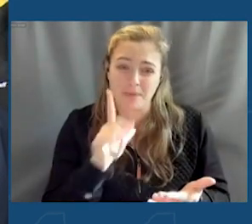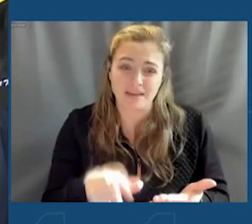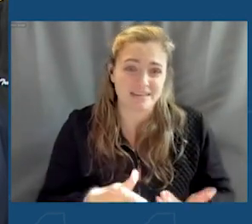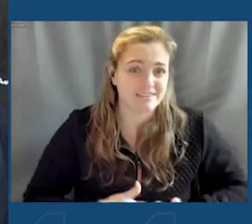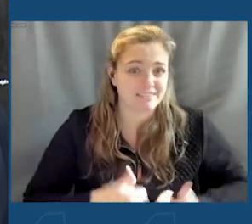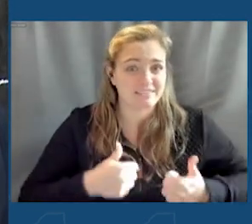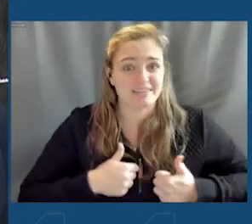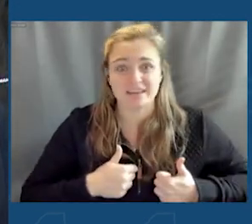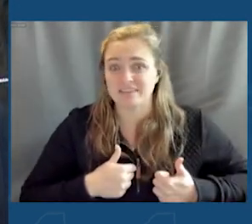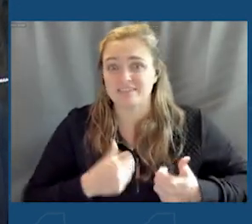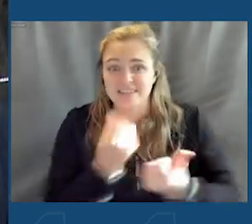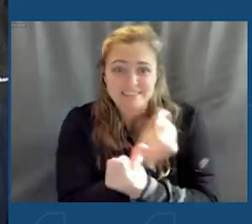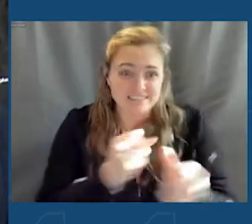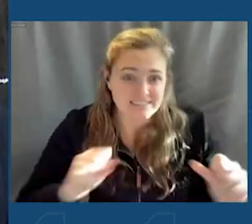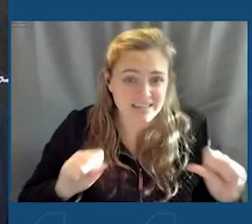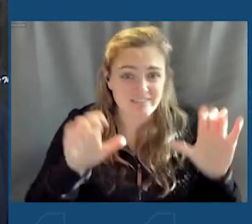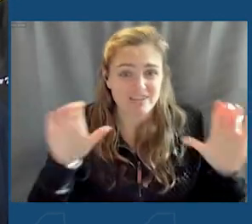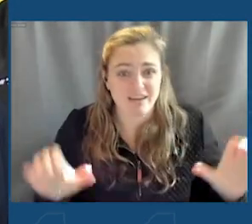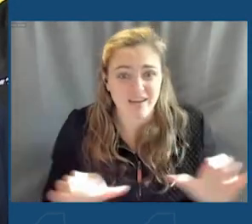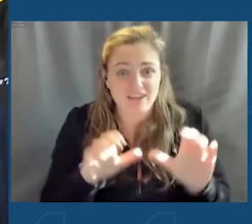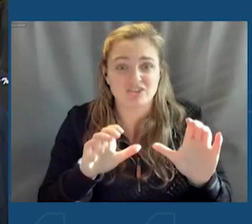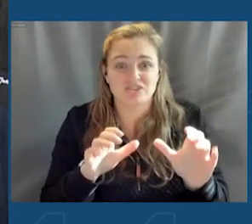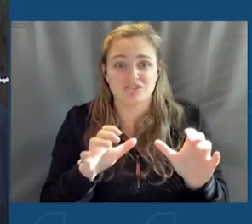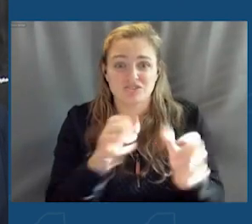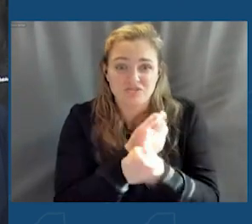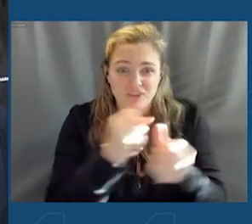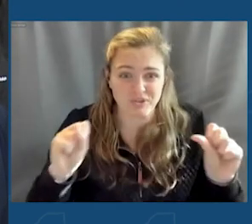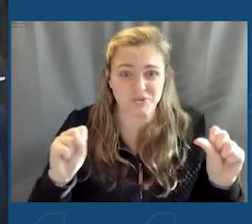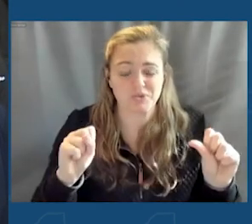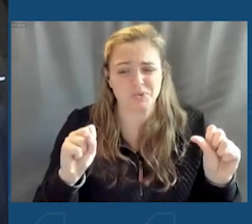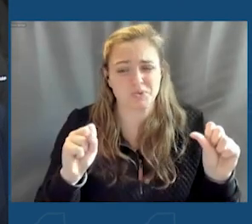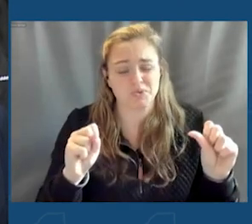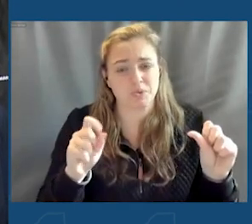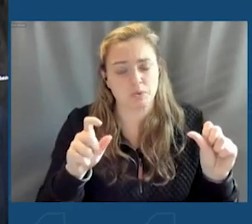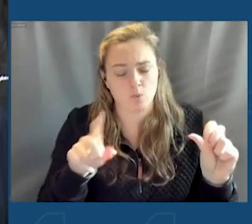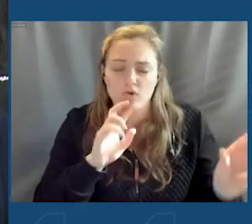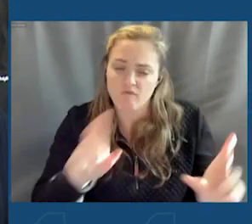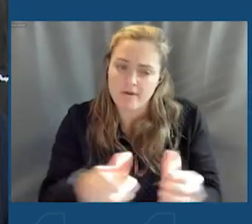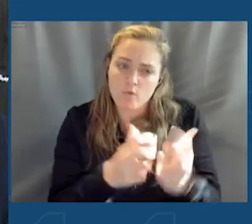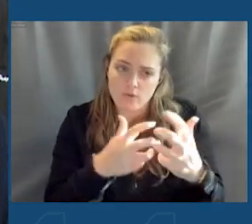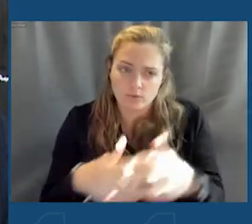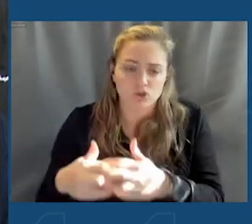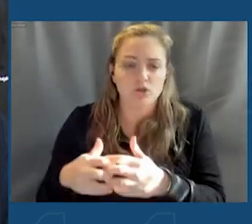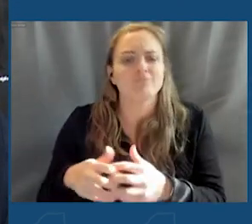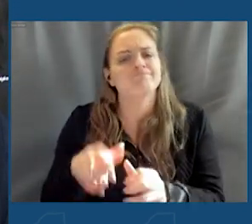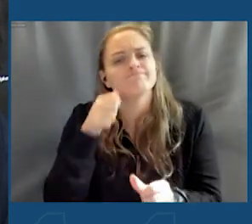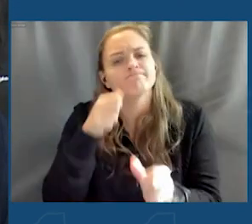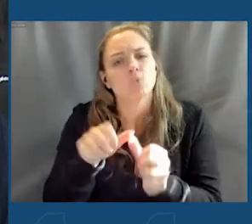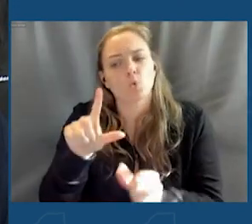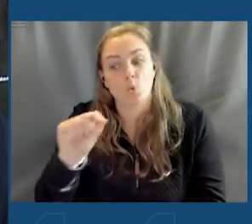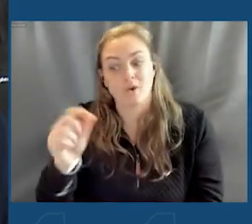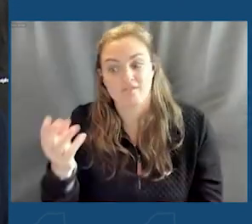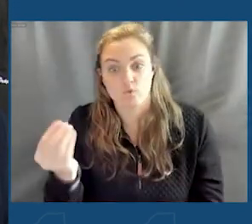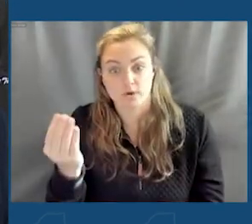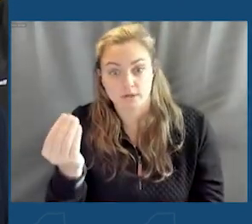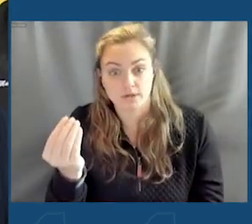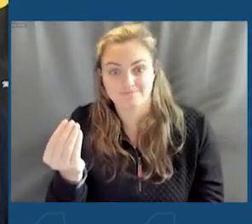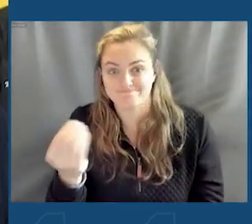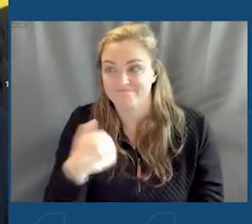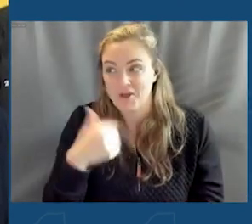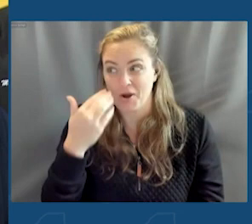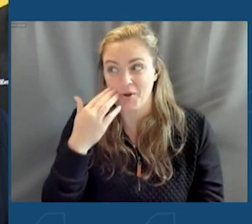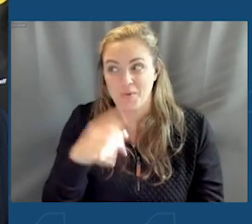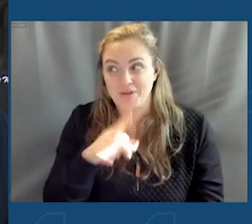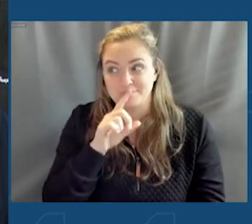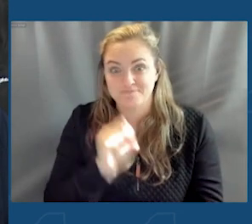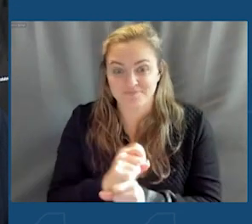rescues, and we're ready with the equipment to handle that as well. This is very similar to 2014. I know because I was literally just